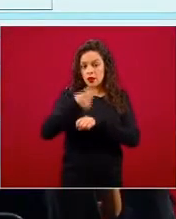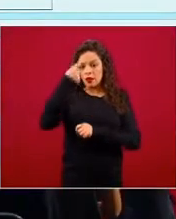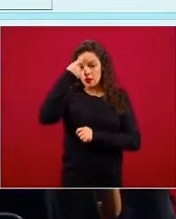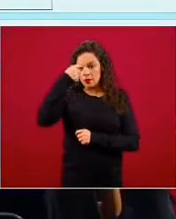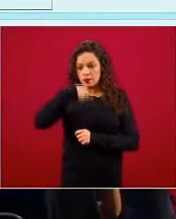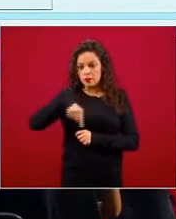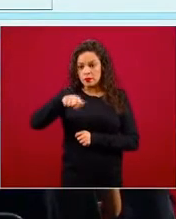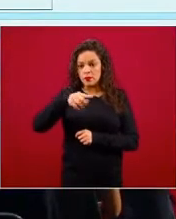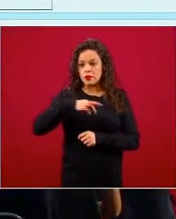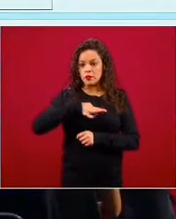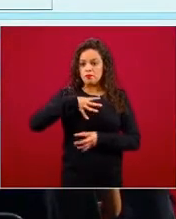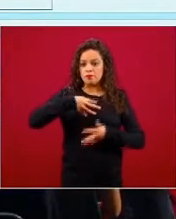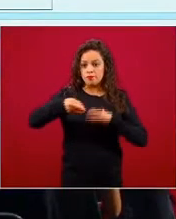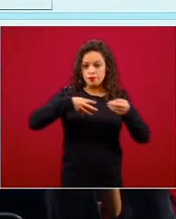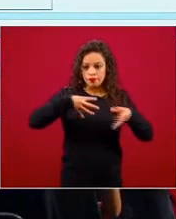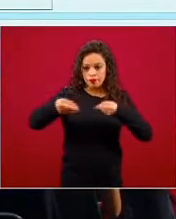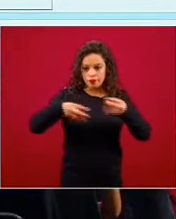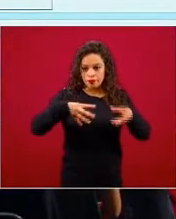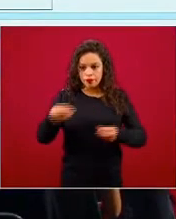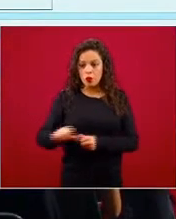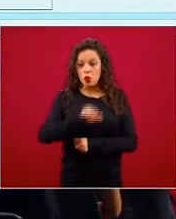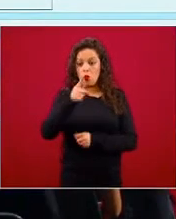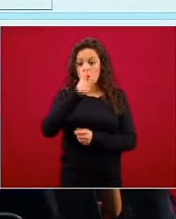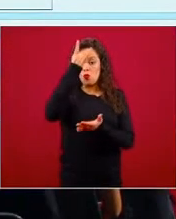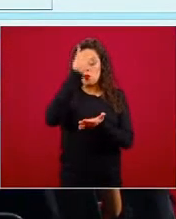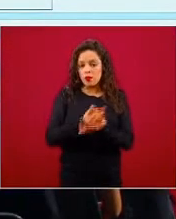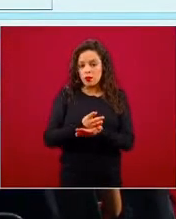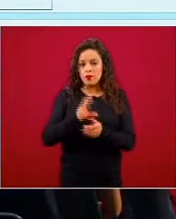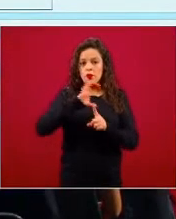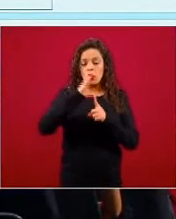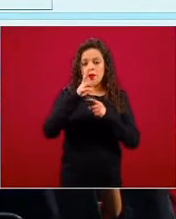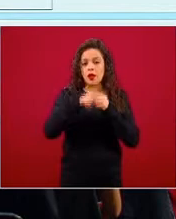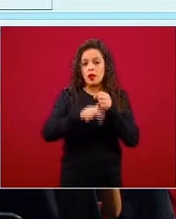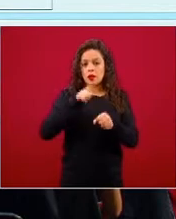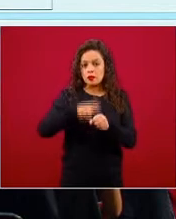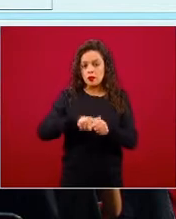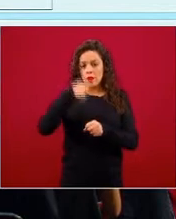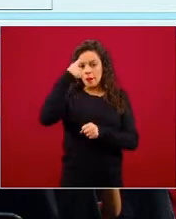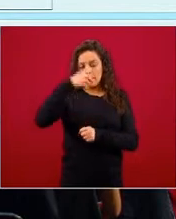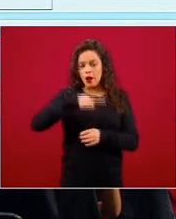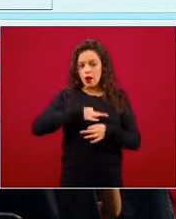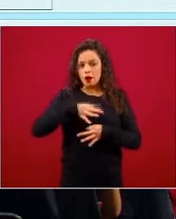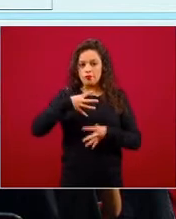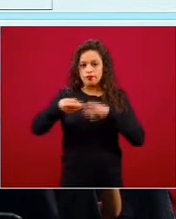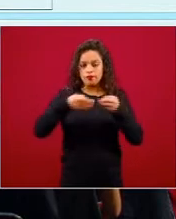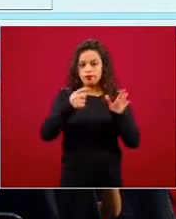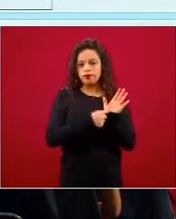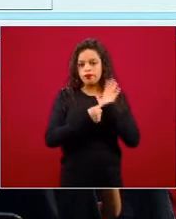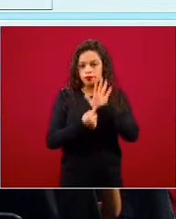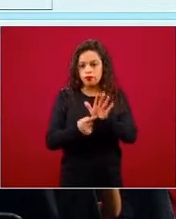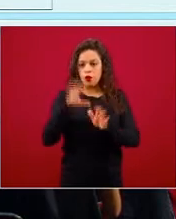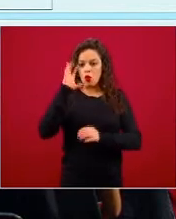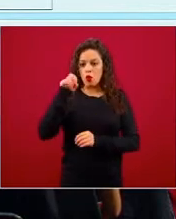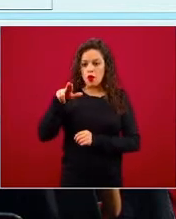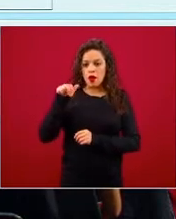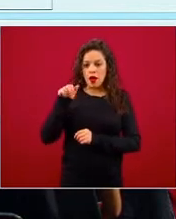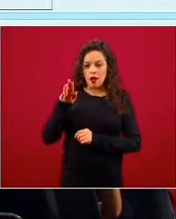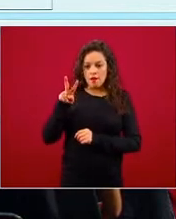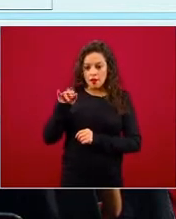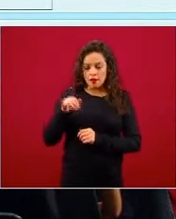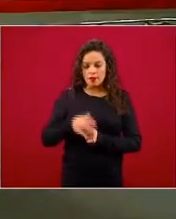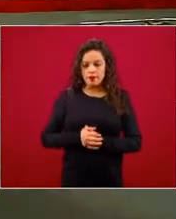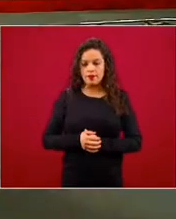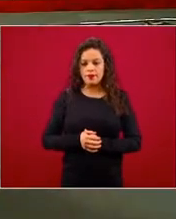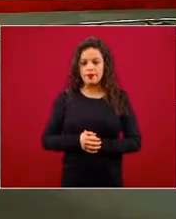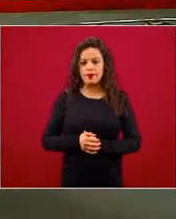Monitoring this disease. And we also have the epidemiological disease, which is by its initials CONAVE in